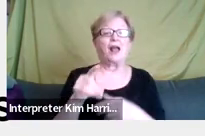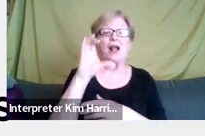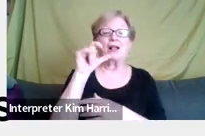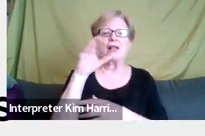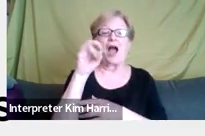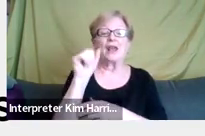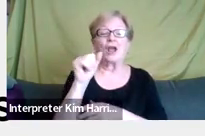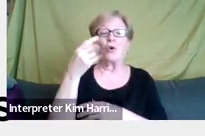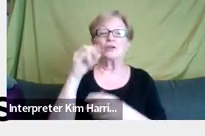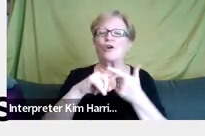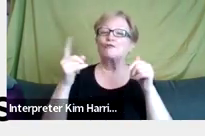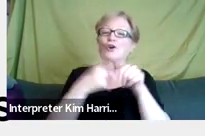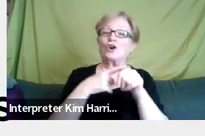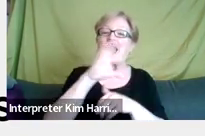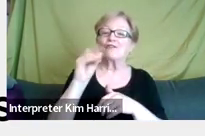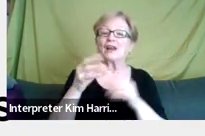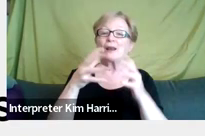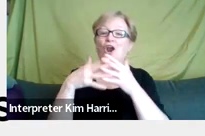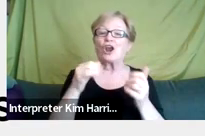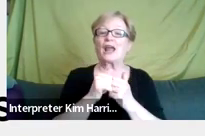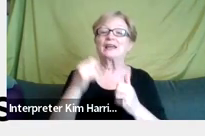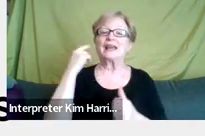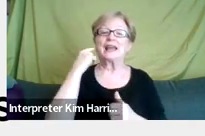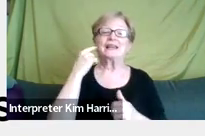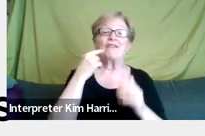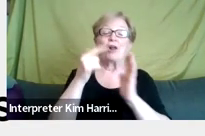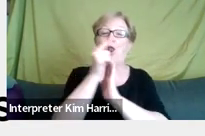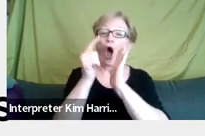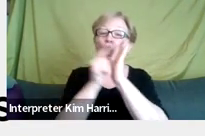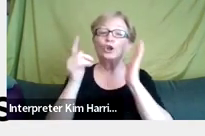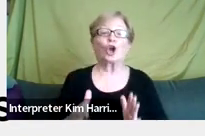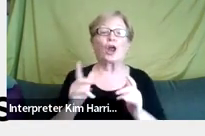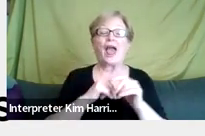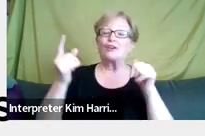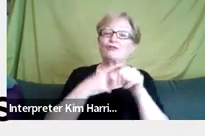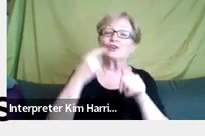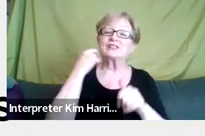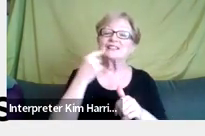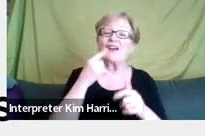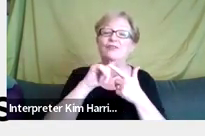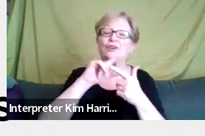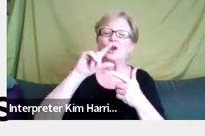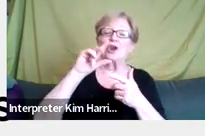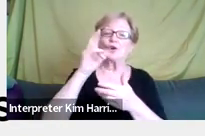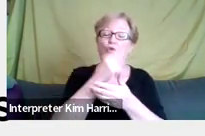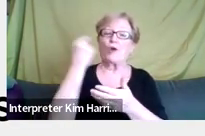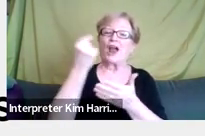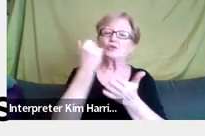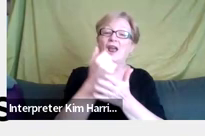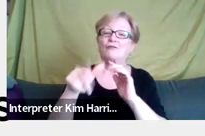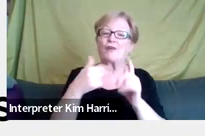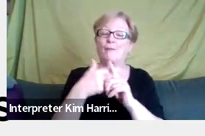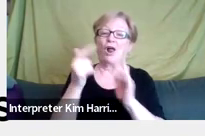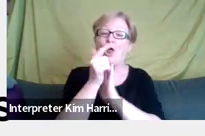the first African-American deaf lawyer in the United States and the first deaf graduate of American University's law school.